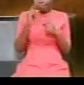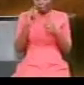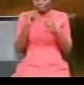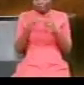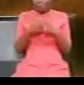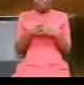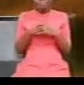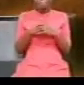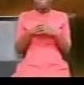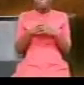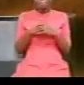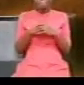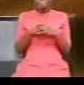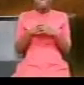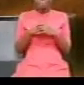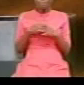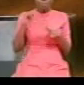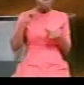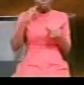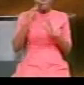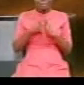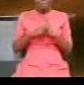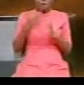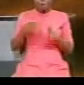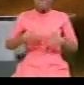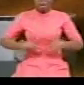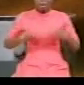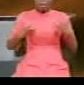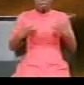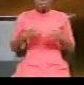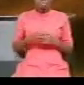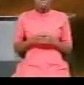backbiting, of bitterness, of anger?